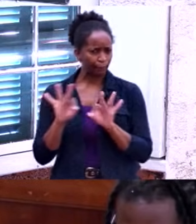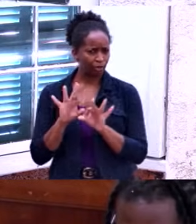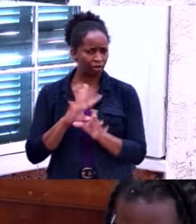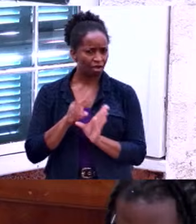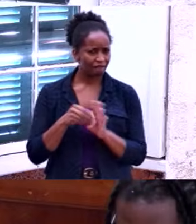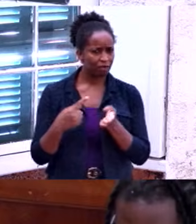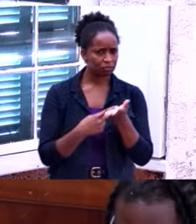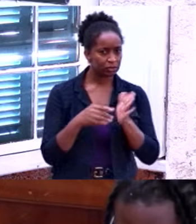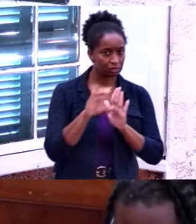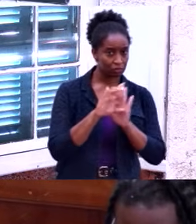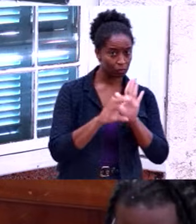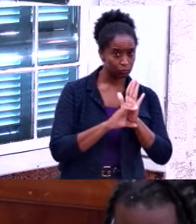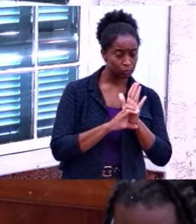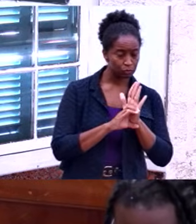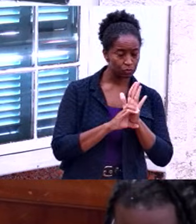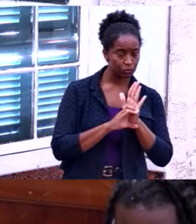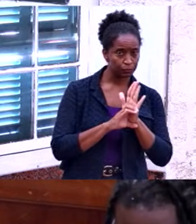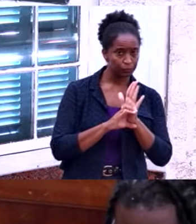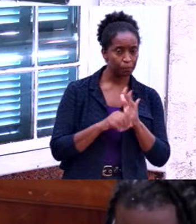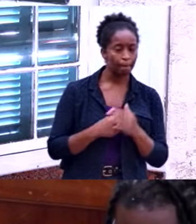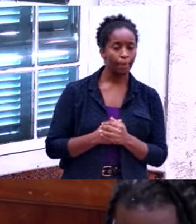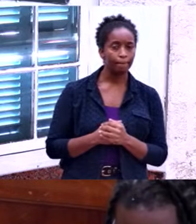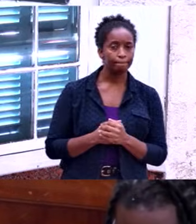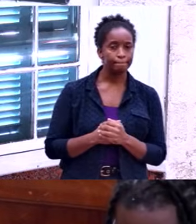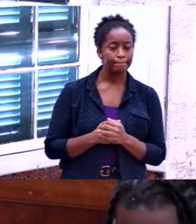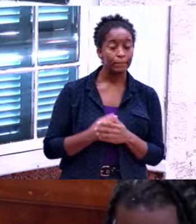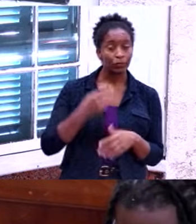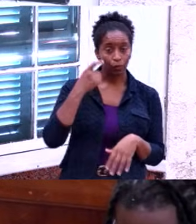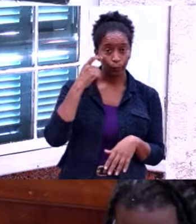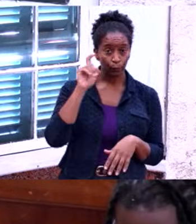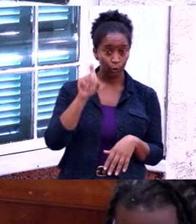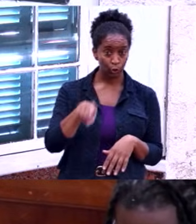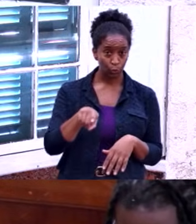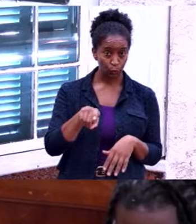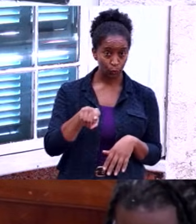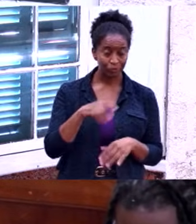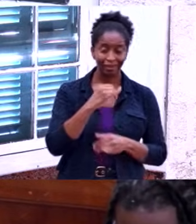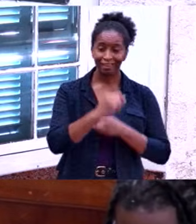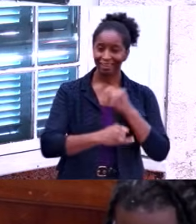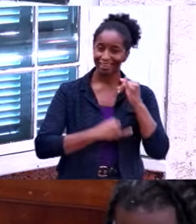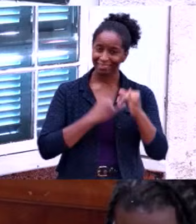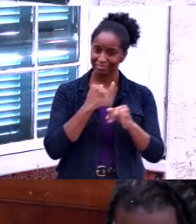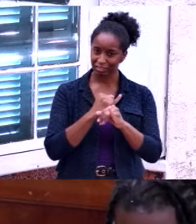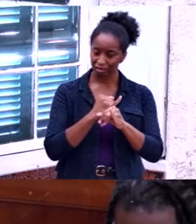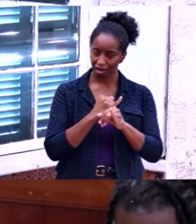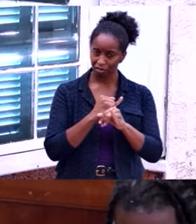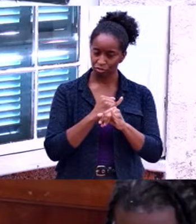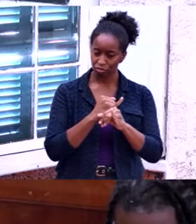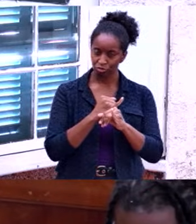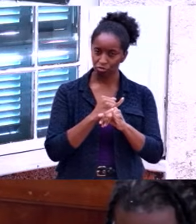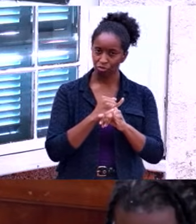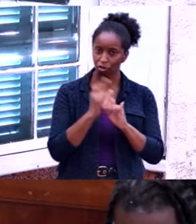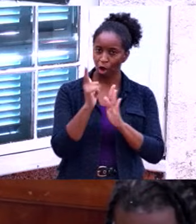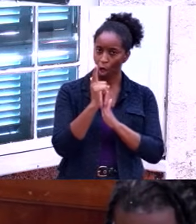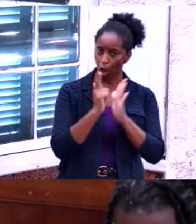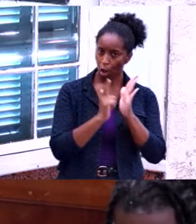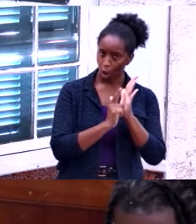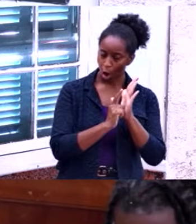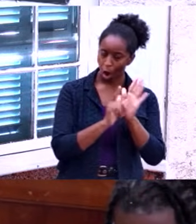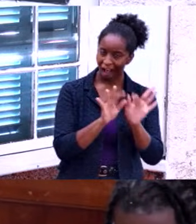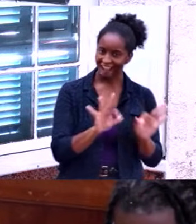importantly the devaluation of the rule of international law. You see what happens in